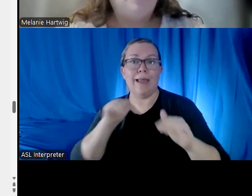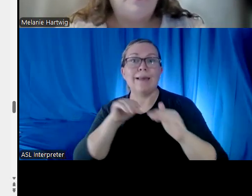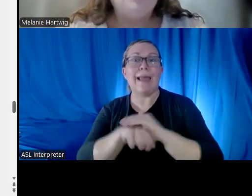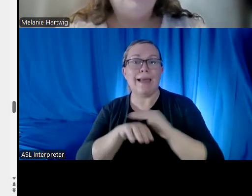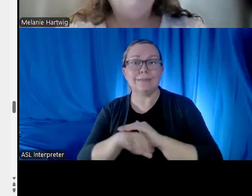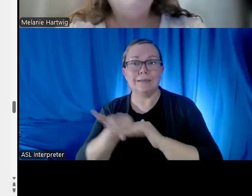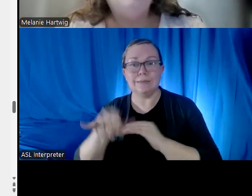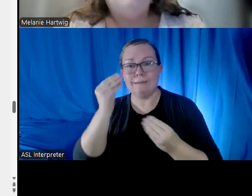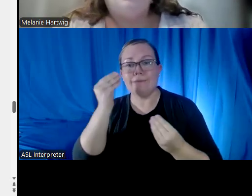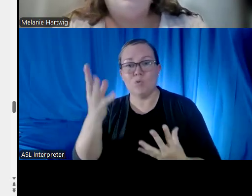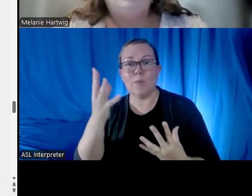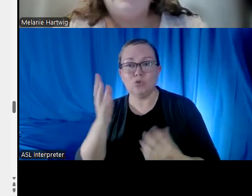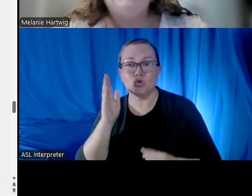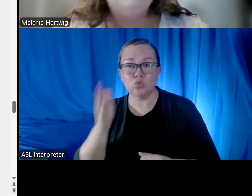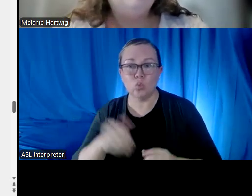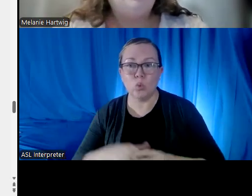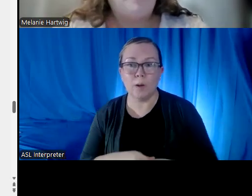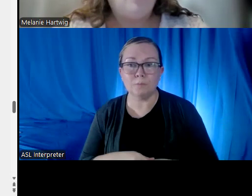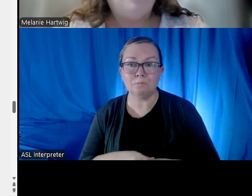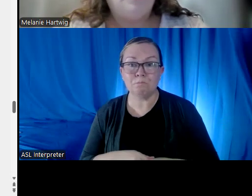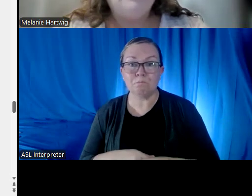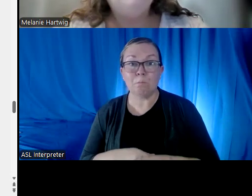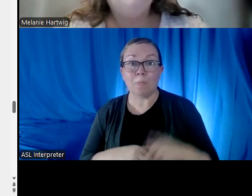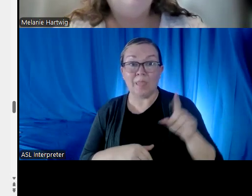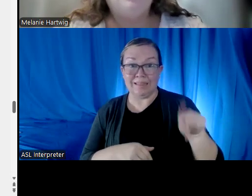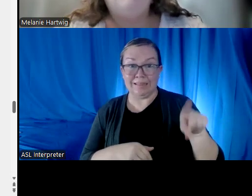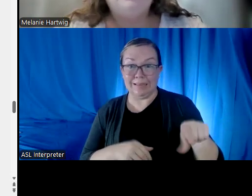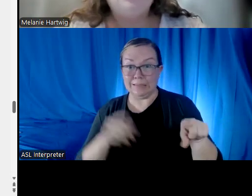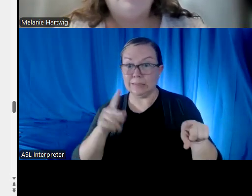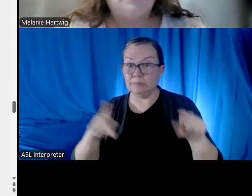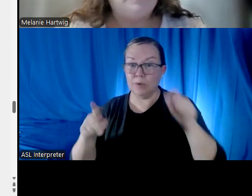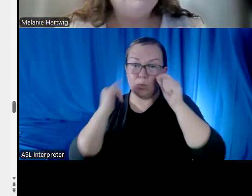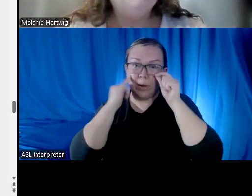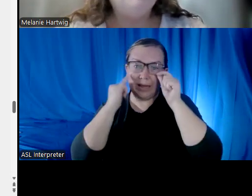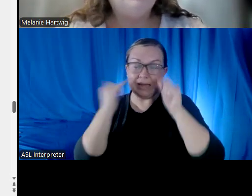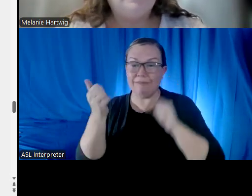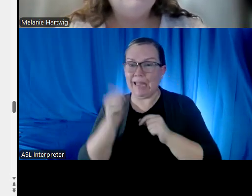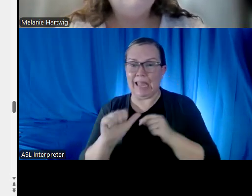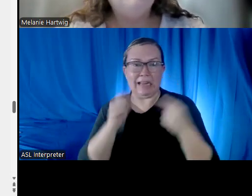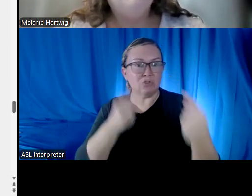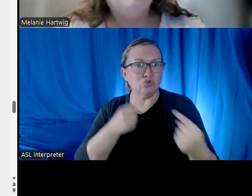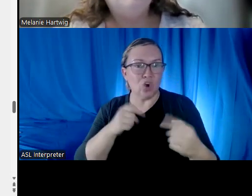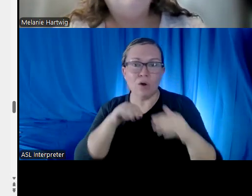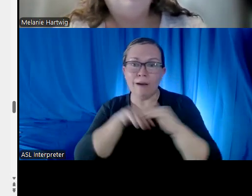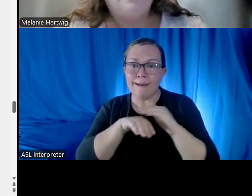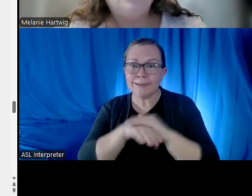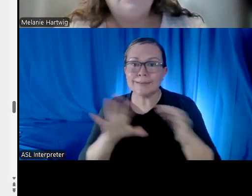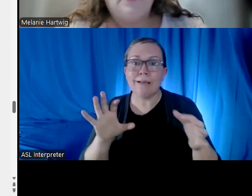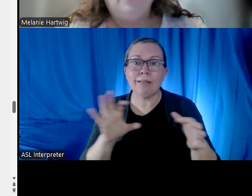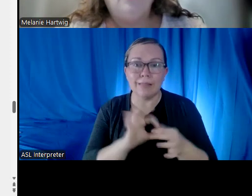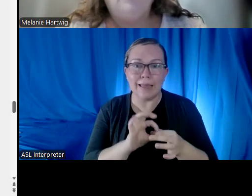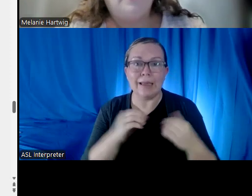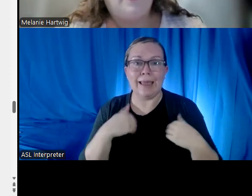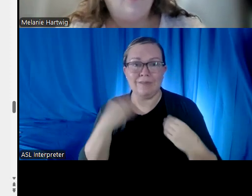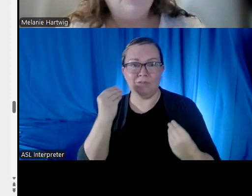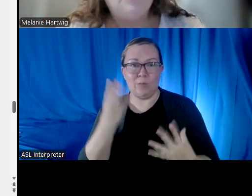the information. In this PowerPoint, if you have any trouble accessing the links, there's information